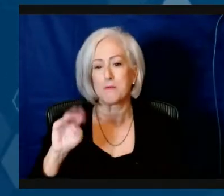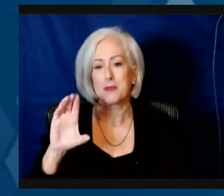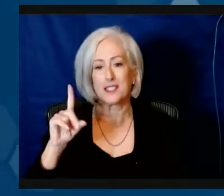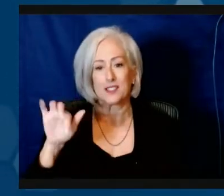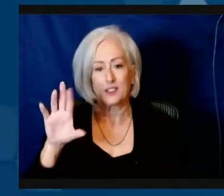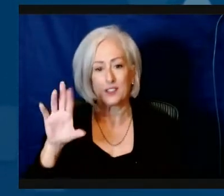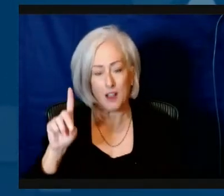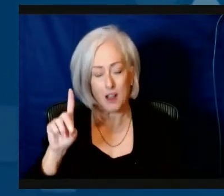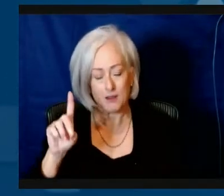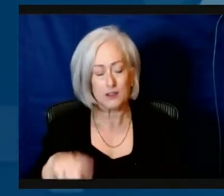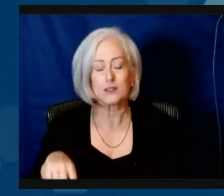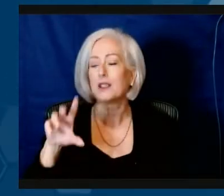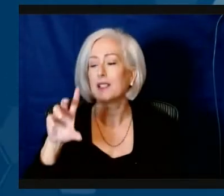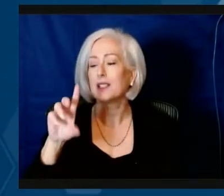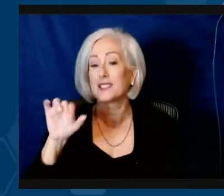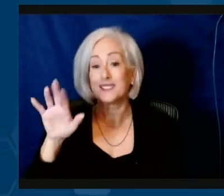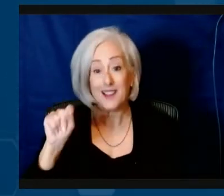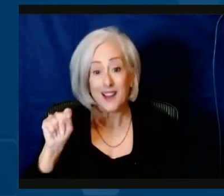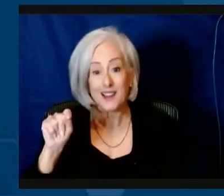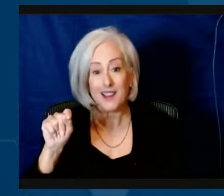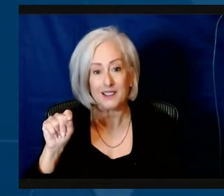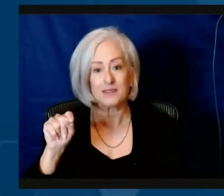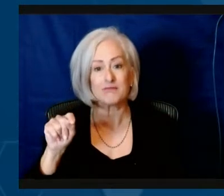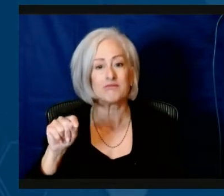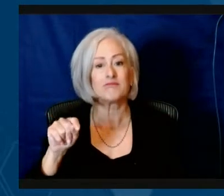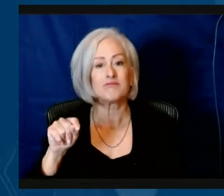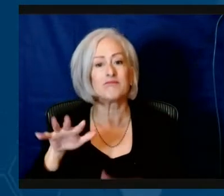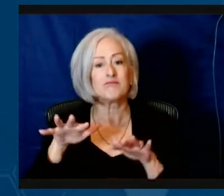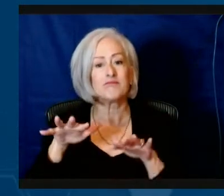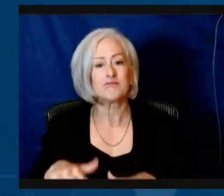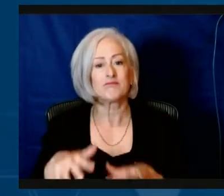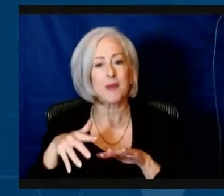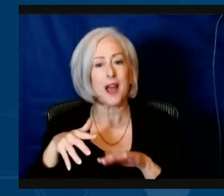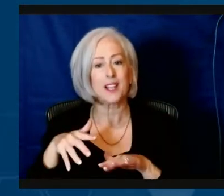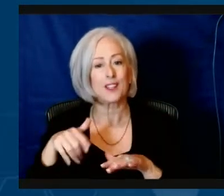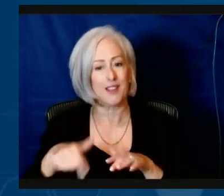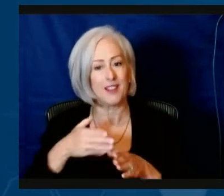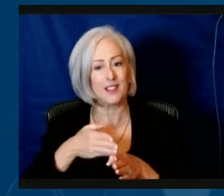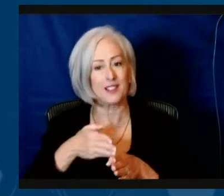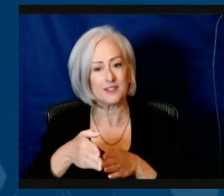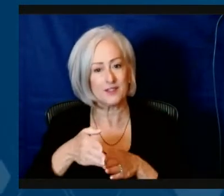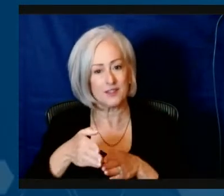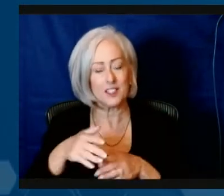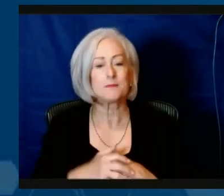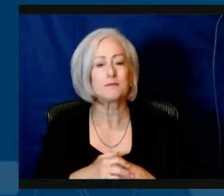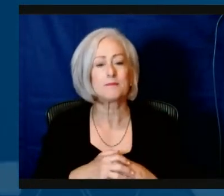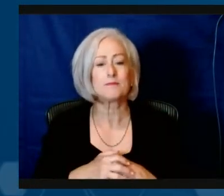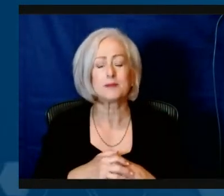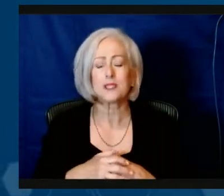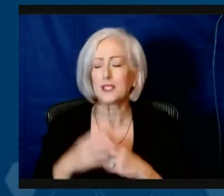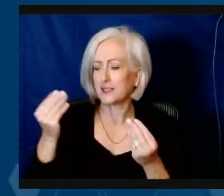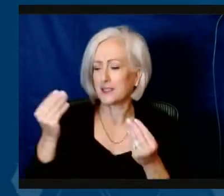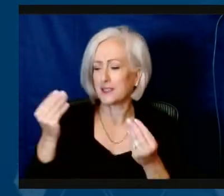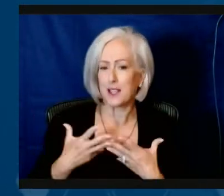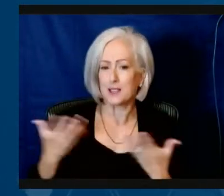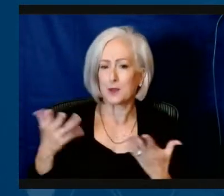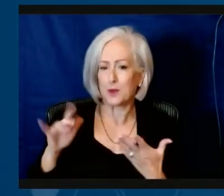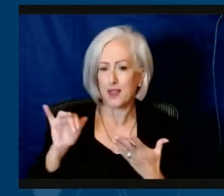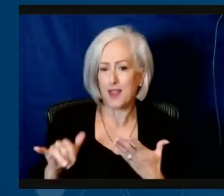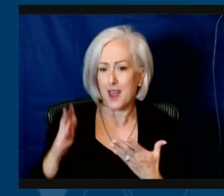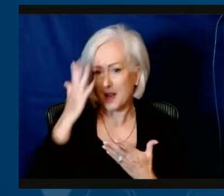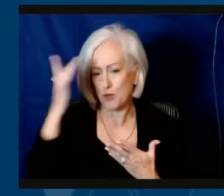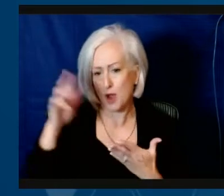field. Guys, help our viewers better understand surface receptor signaling and why you all dedicate research to this.